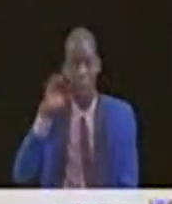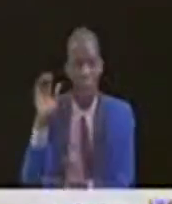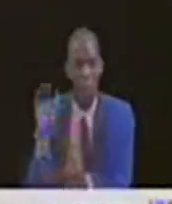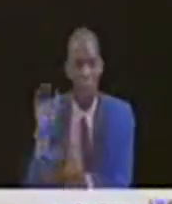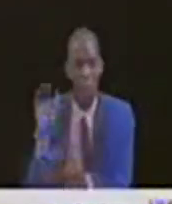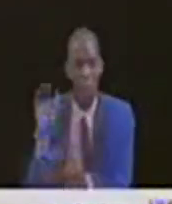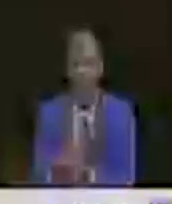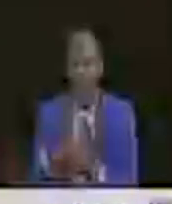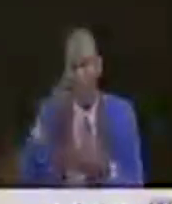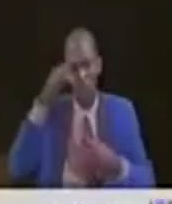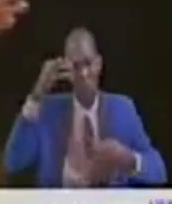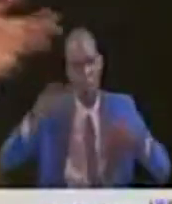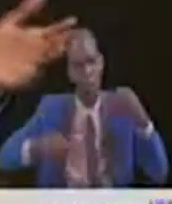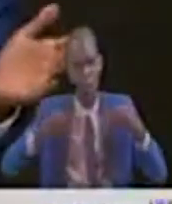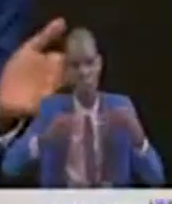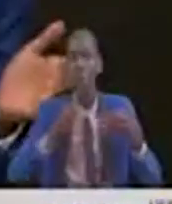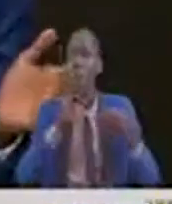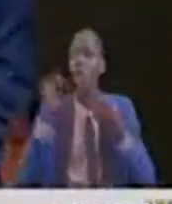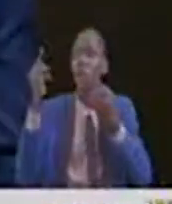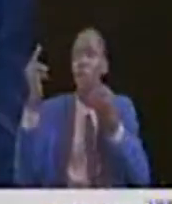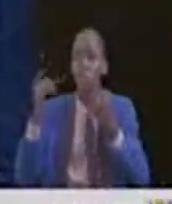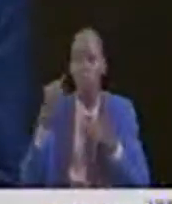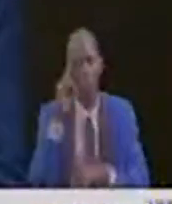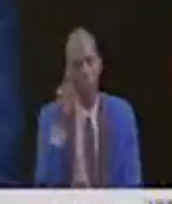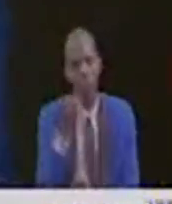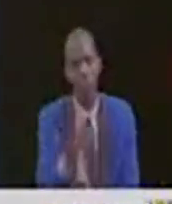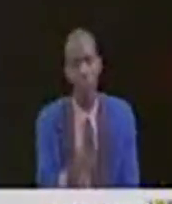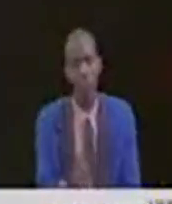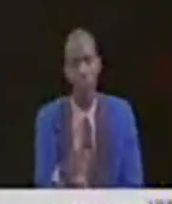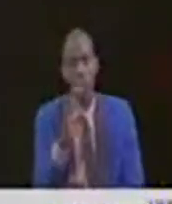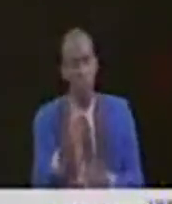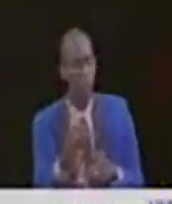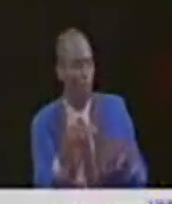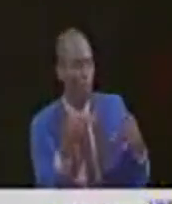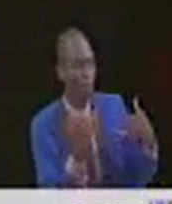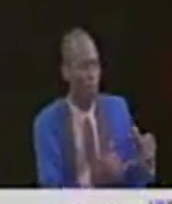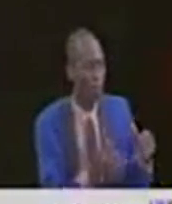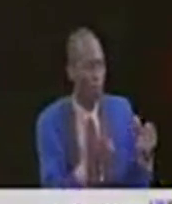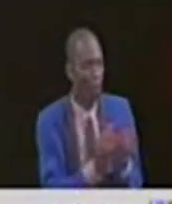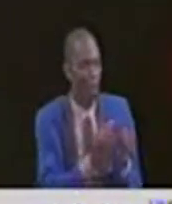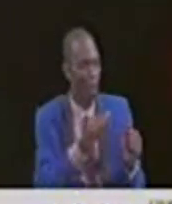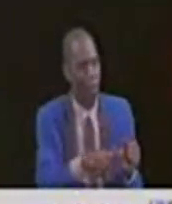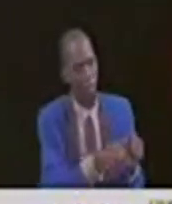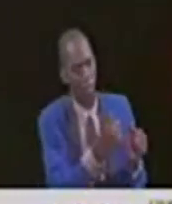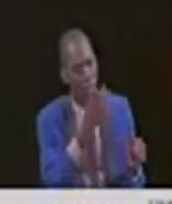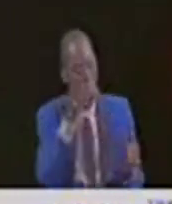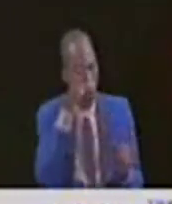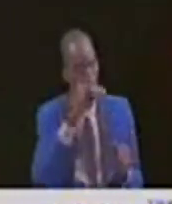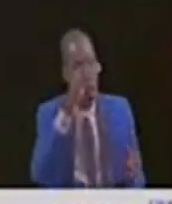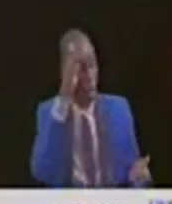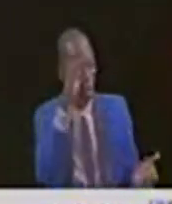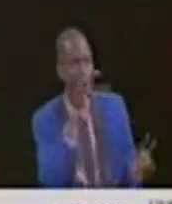another woman's husband, judgment is